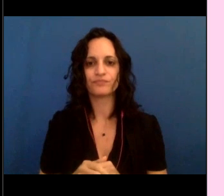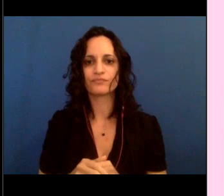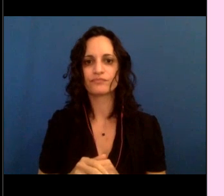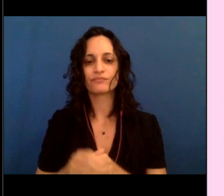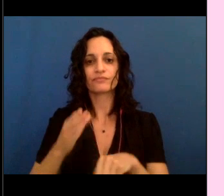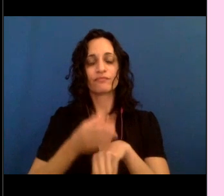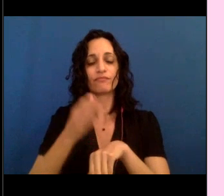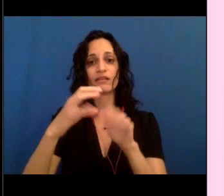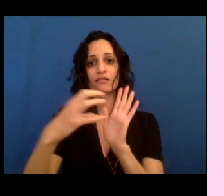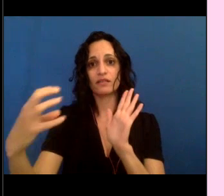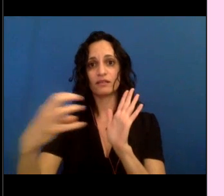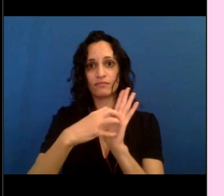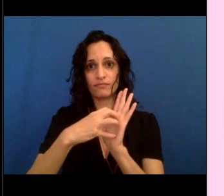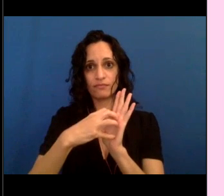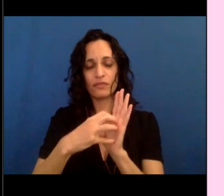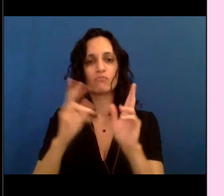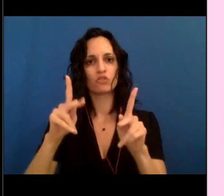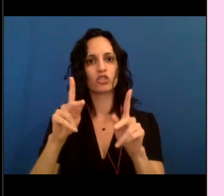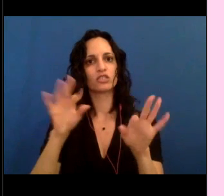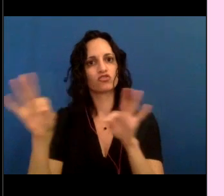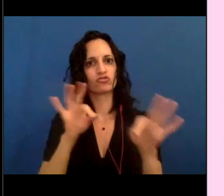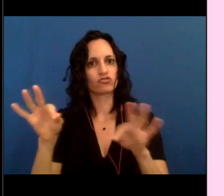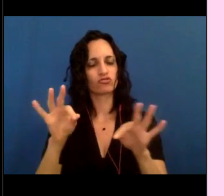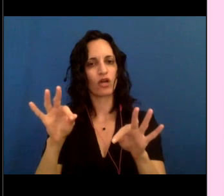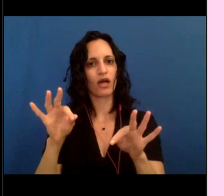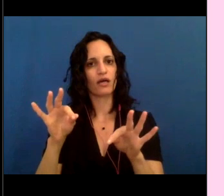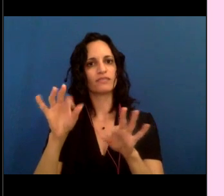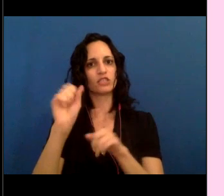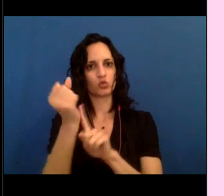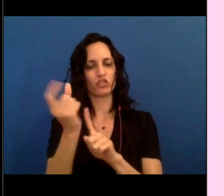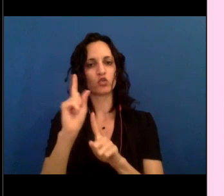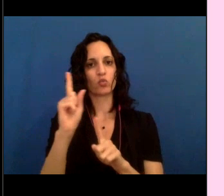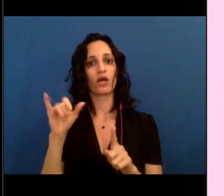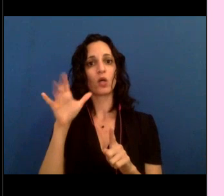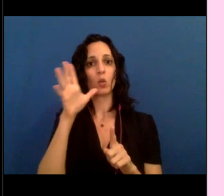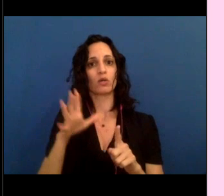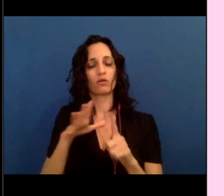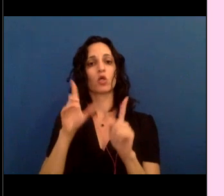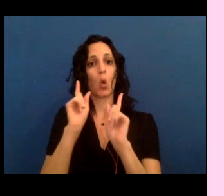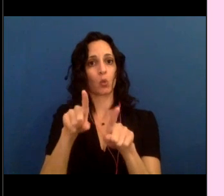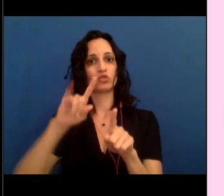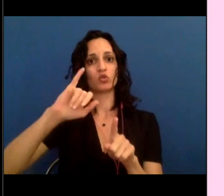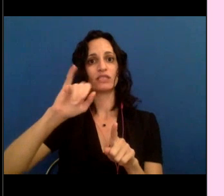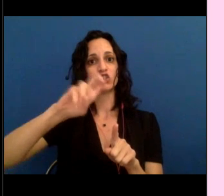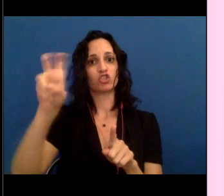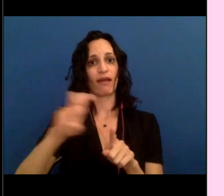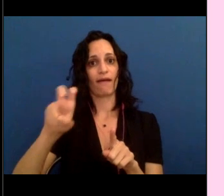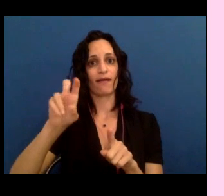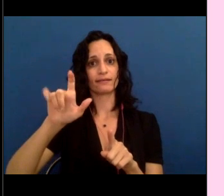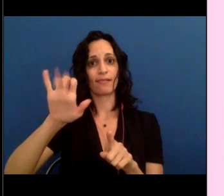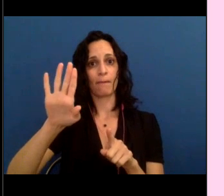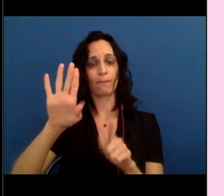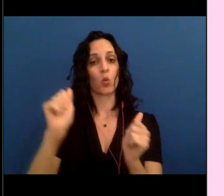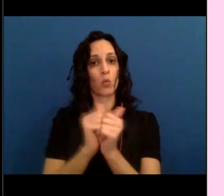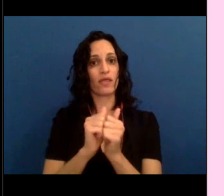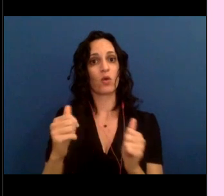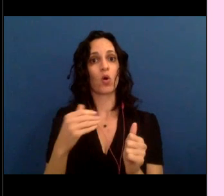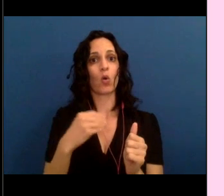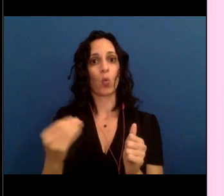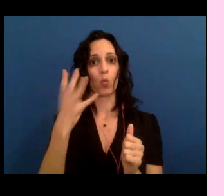Hurston describes an interaction where she goes to a jazz club with a white man, and the